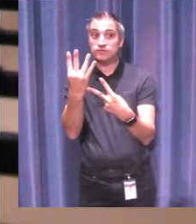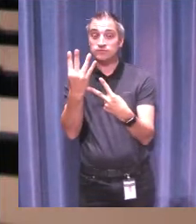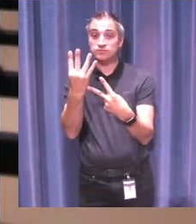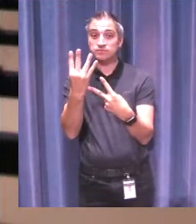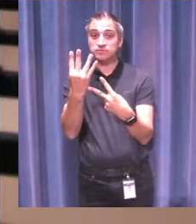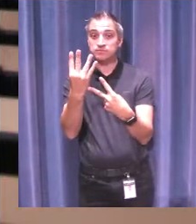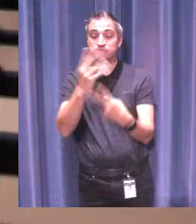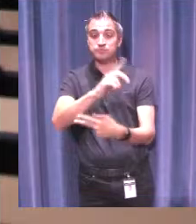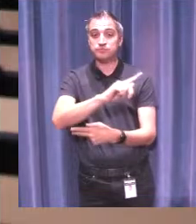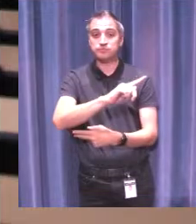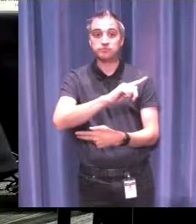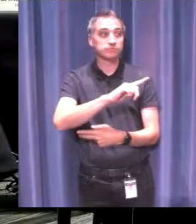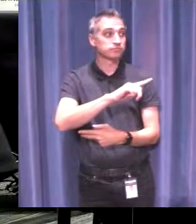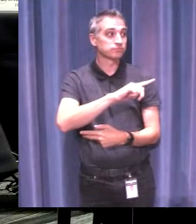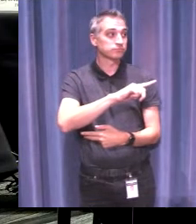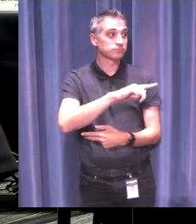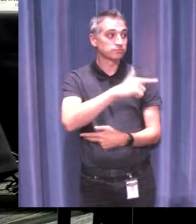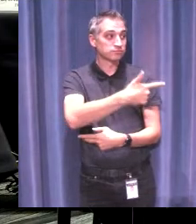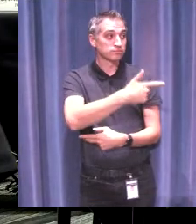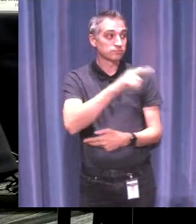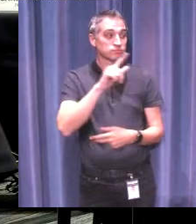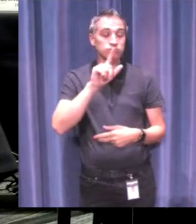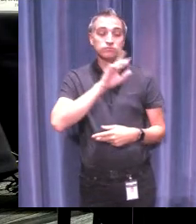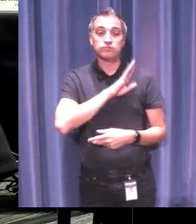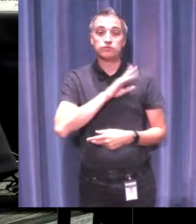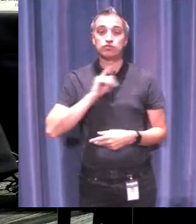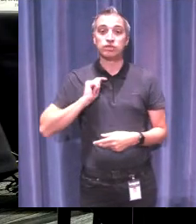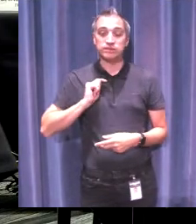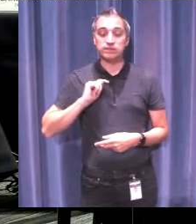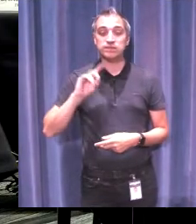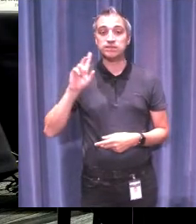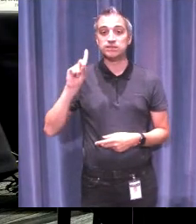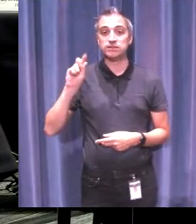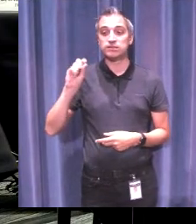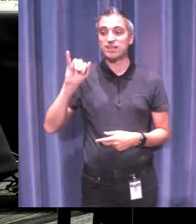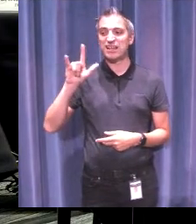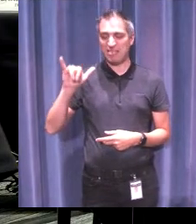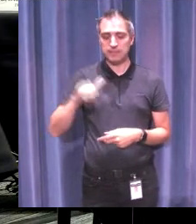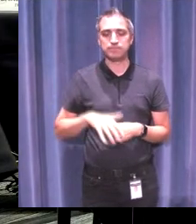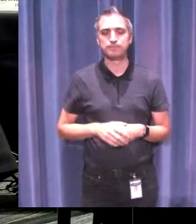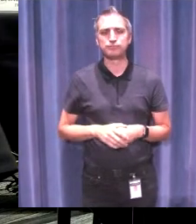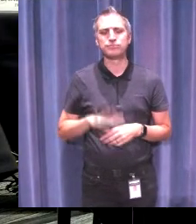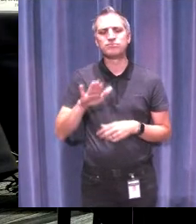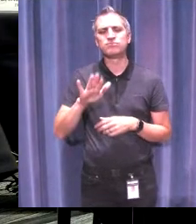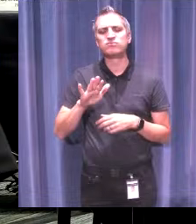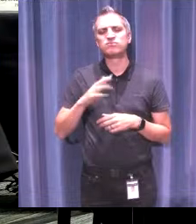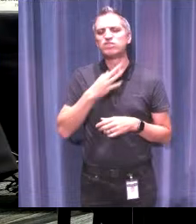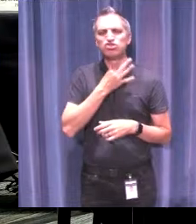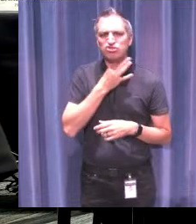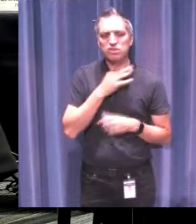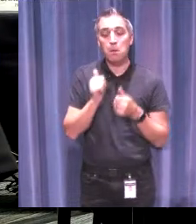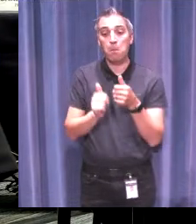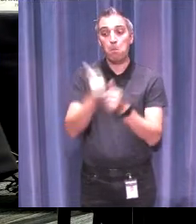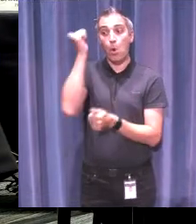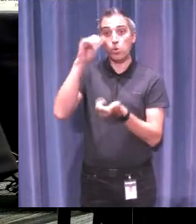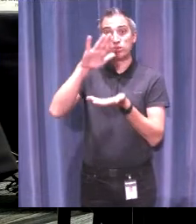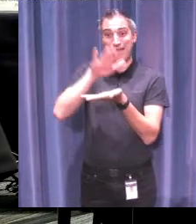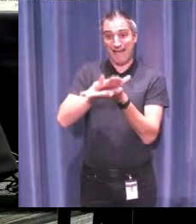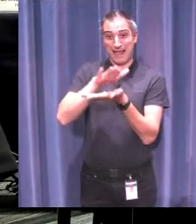Trustee Daly. Just as a matter of curiosity, I mean, most academic institutions sit